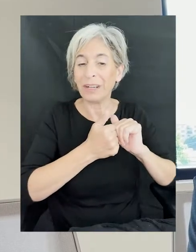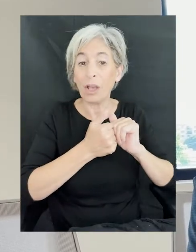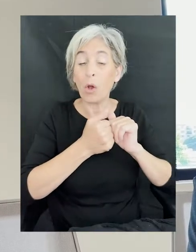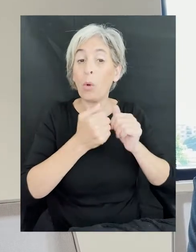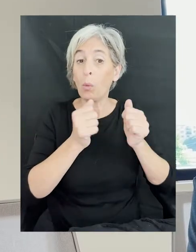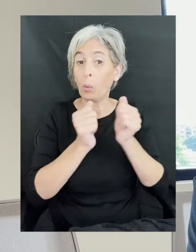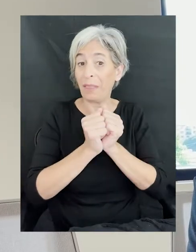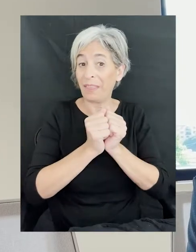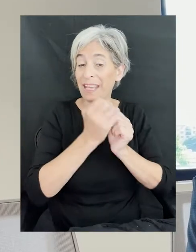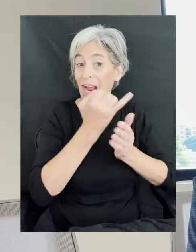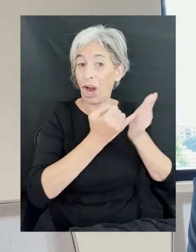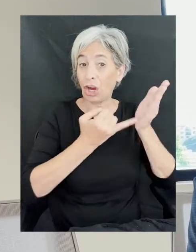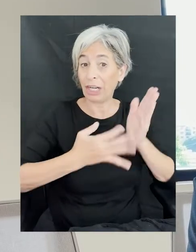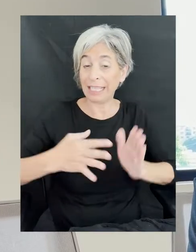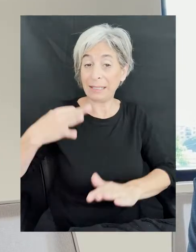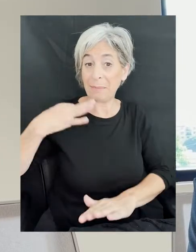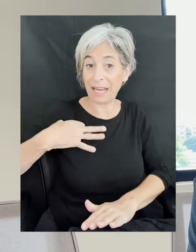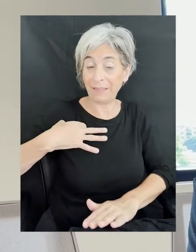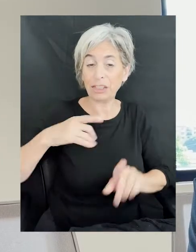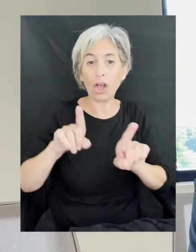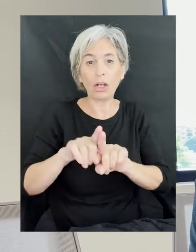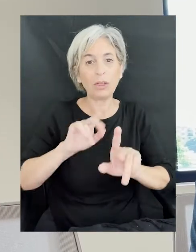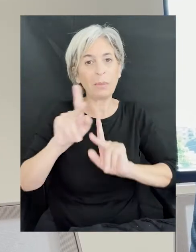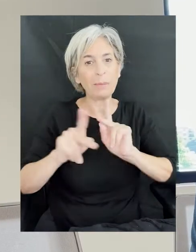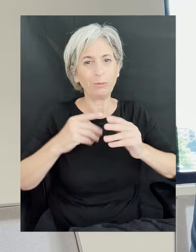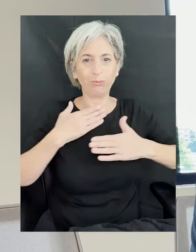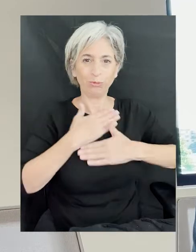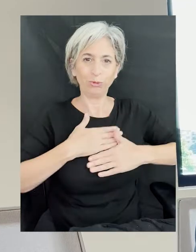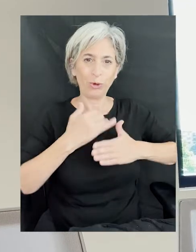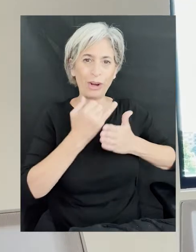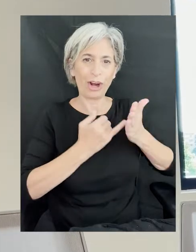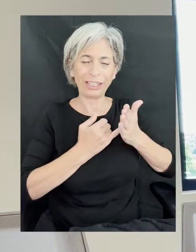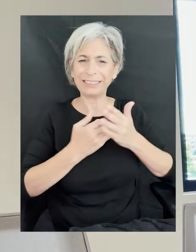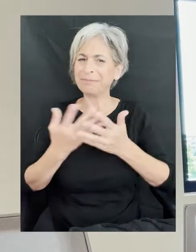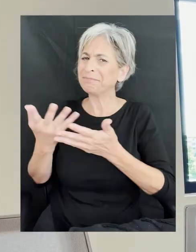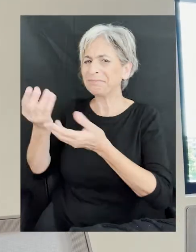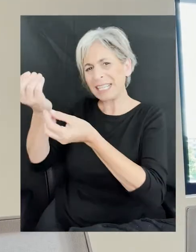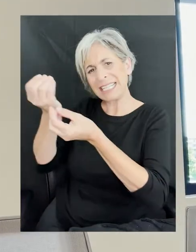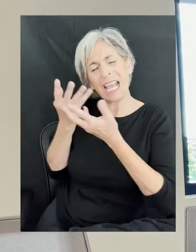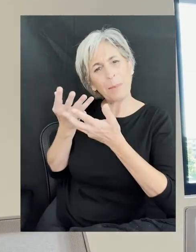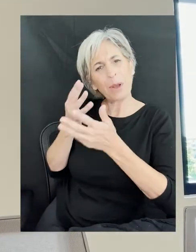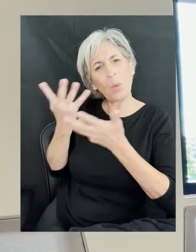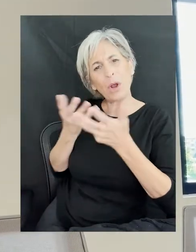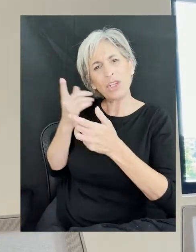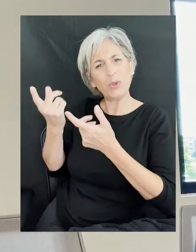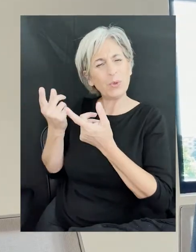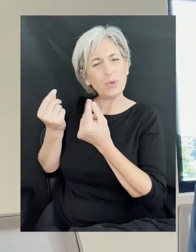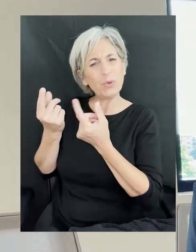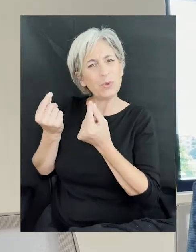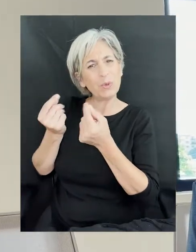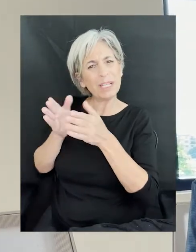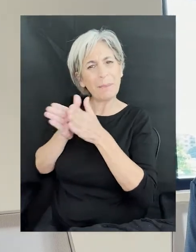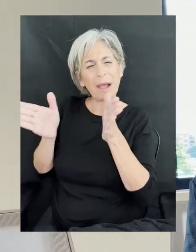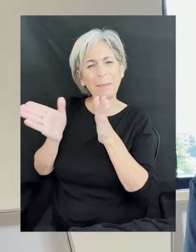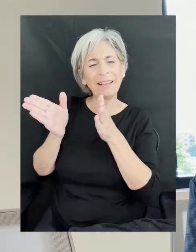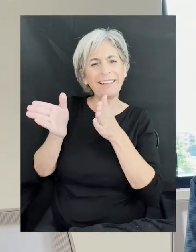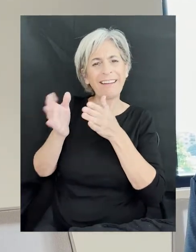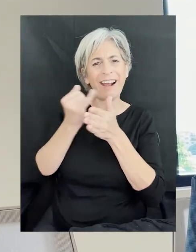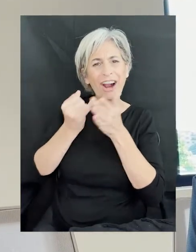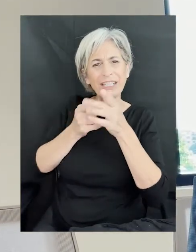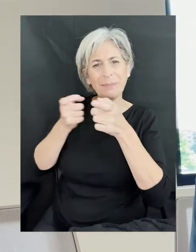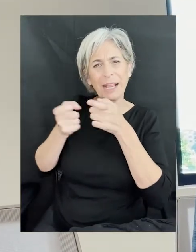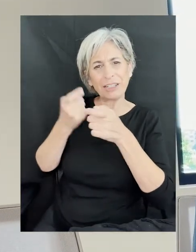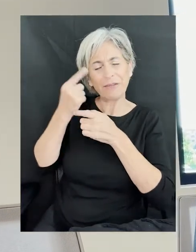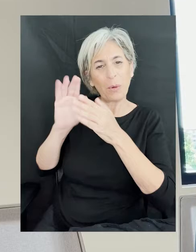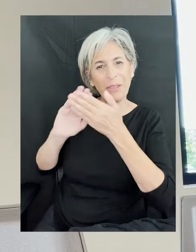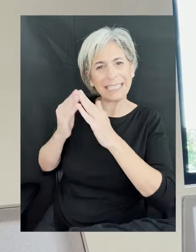artist benefits and from everybody else who enjoys the arts. Tell me a little about what you do as a public arts manager for